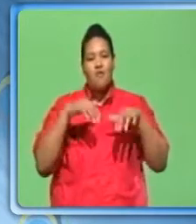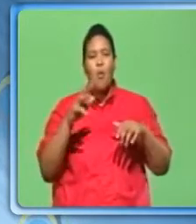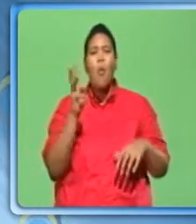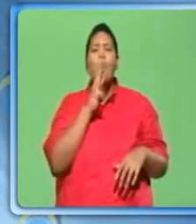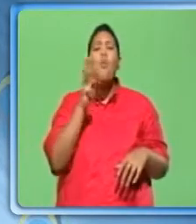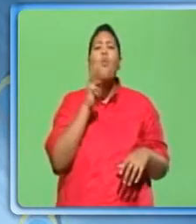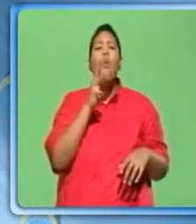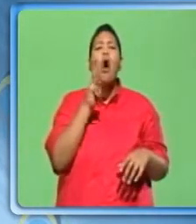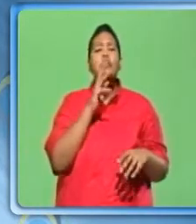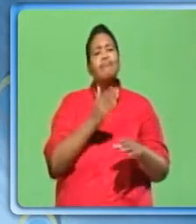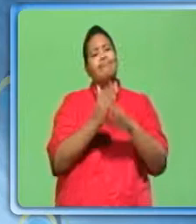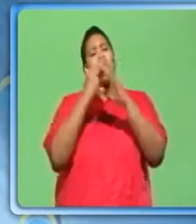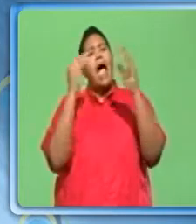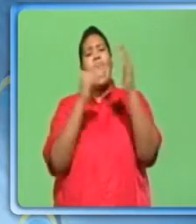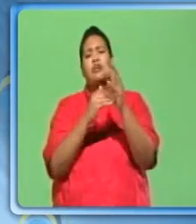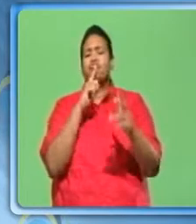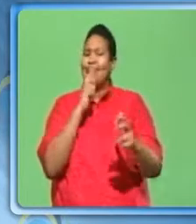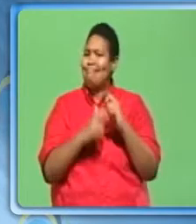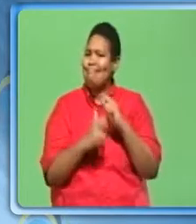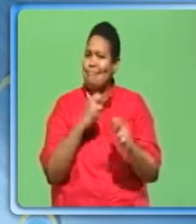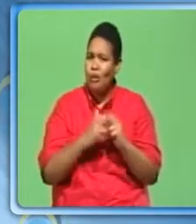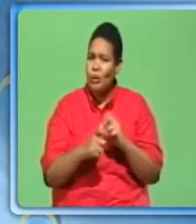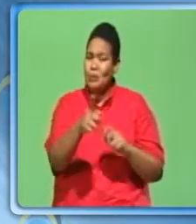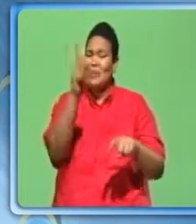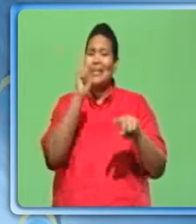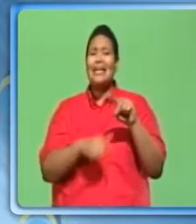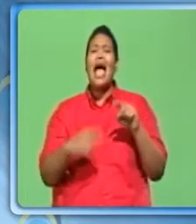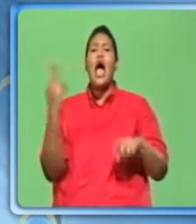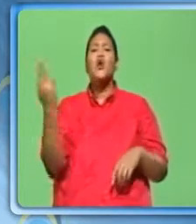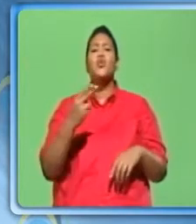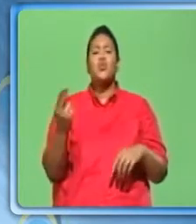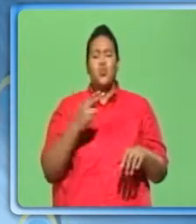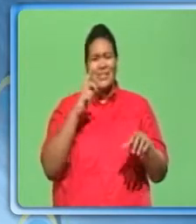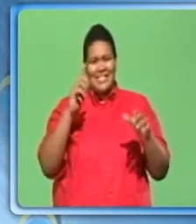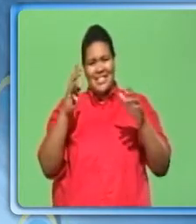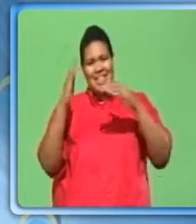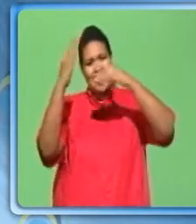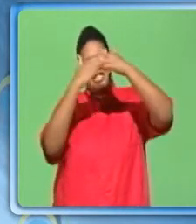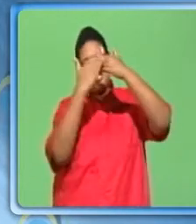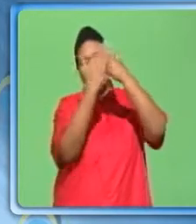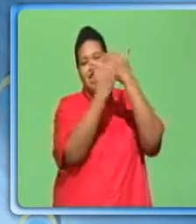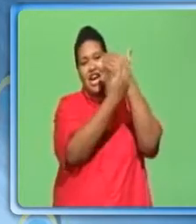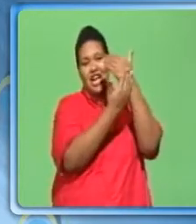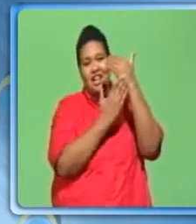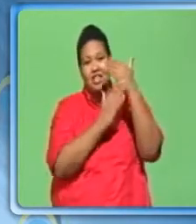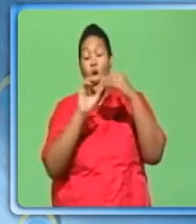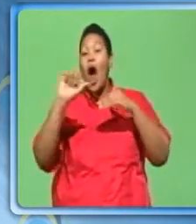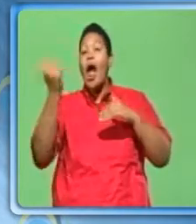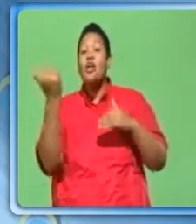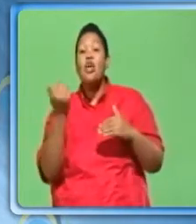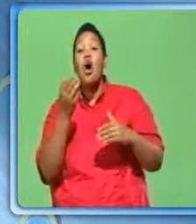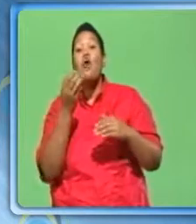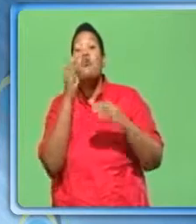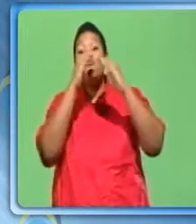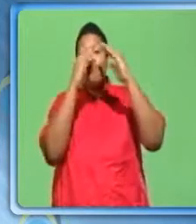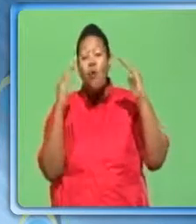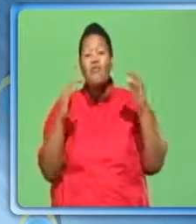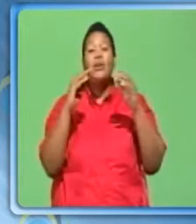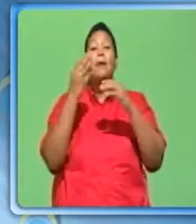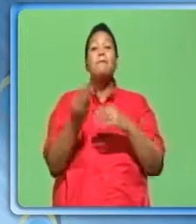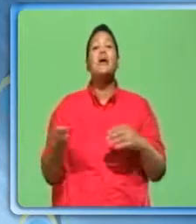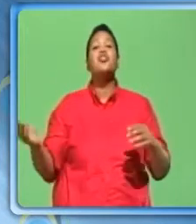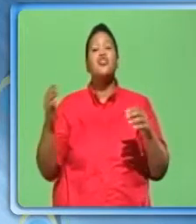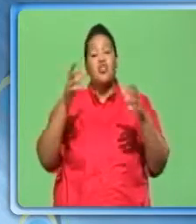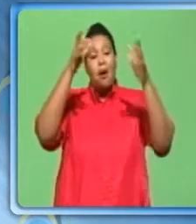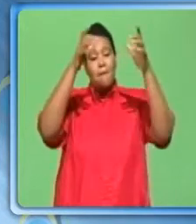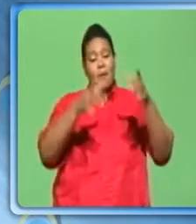more difficult as you cannot use the overlapping shingles or any other roofing material blocks on the top